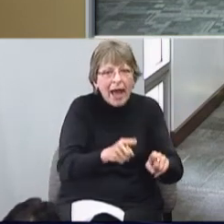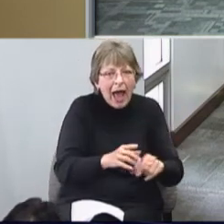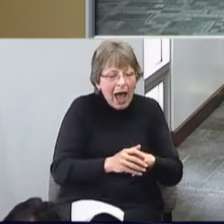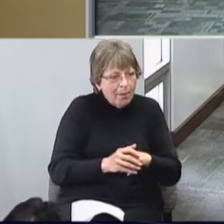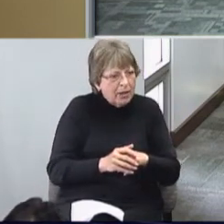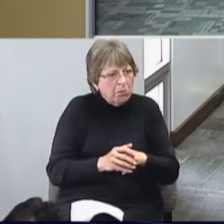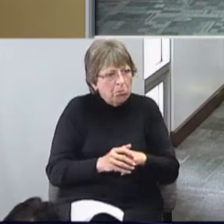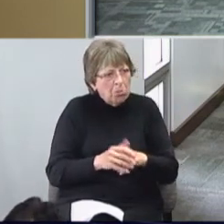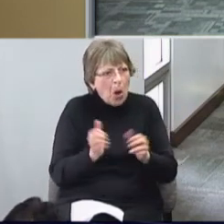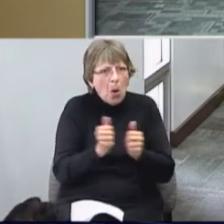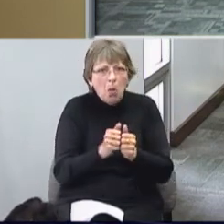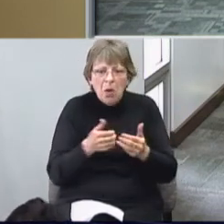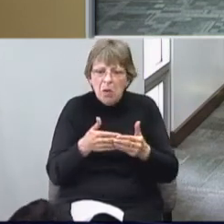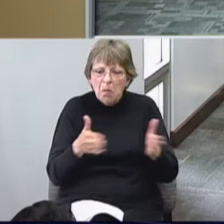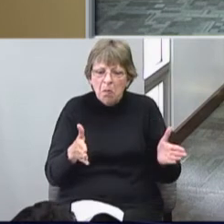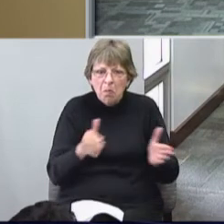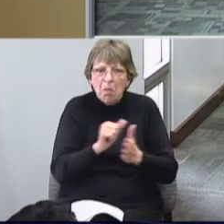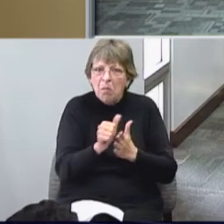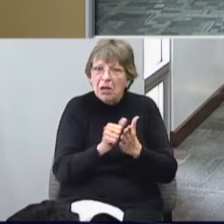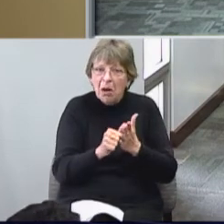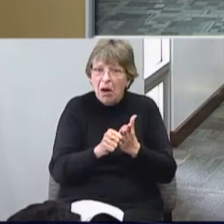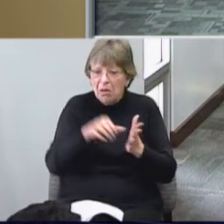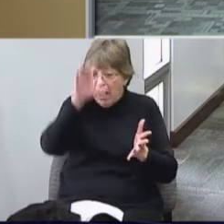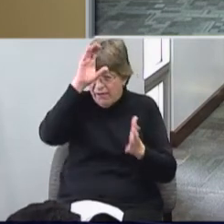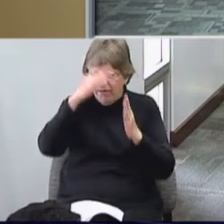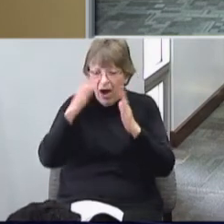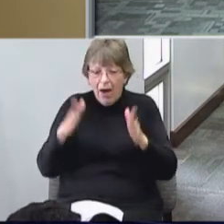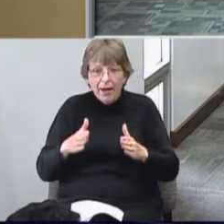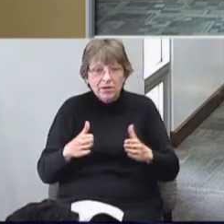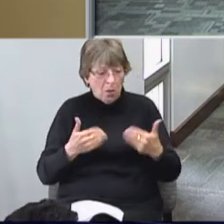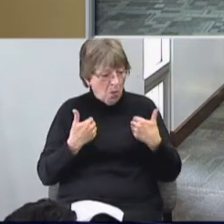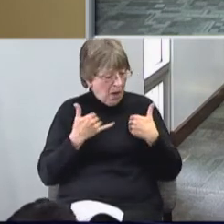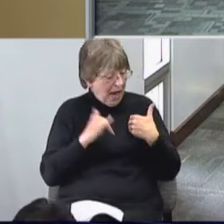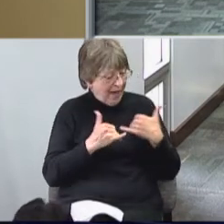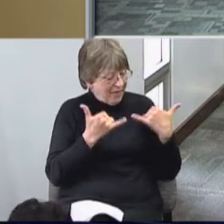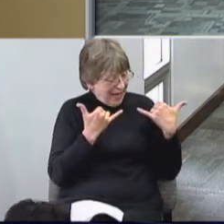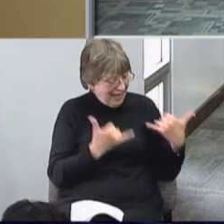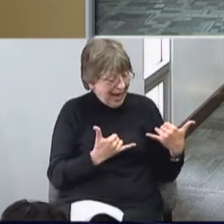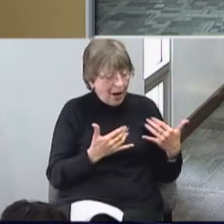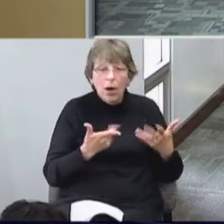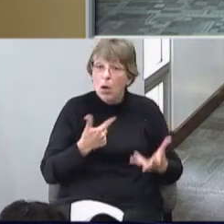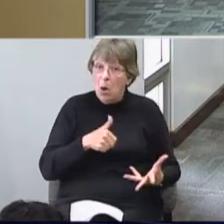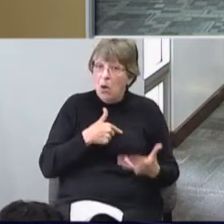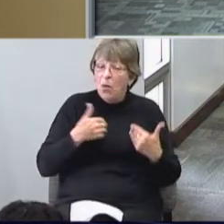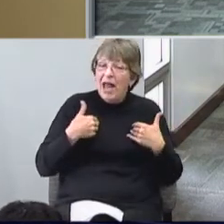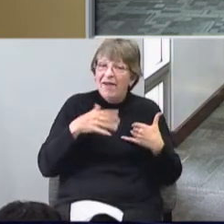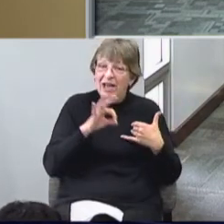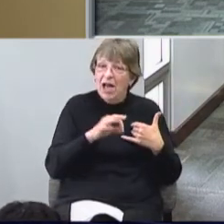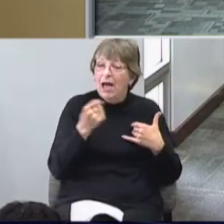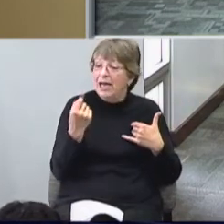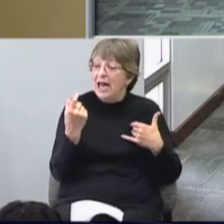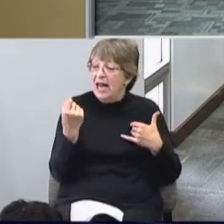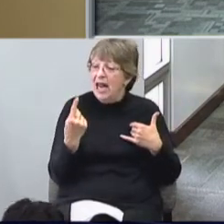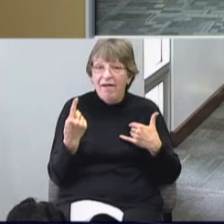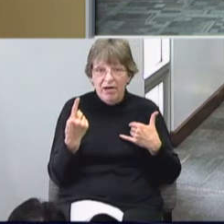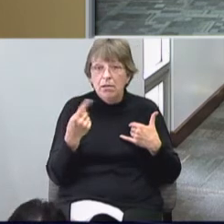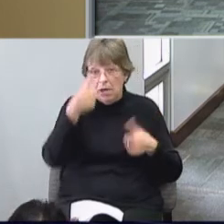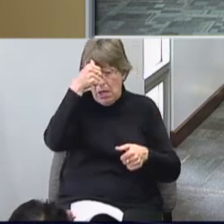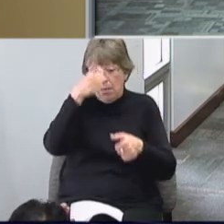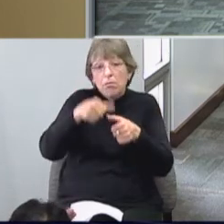fire station. Right now, we have public art at a fire station. We have a 9/11 memorial that